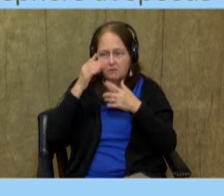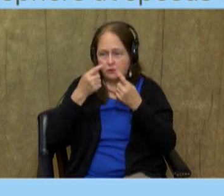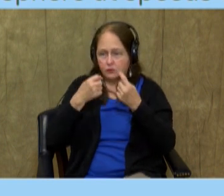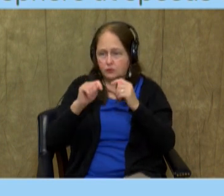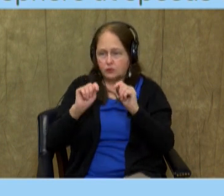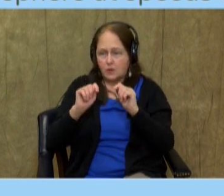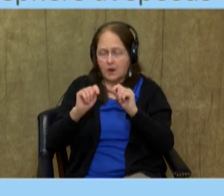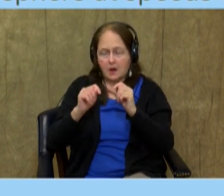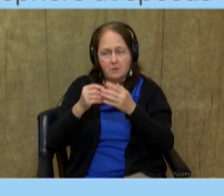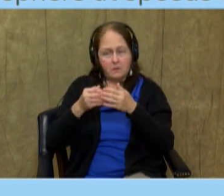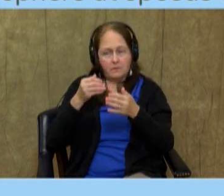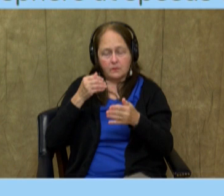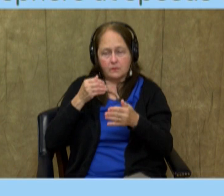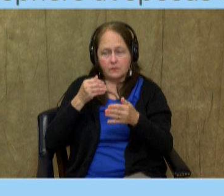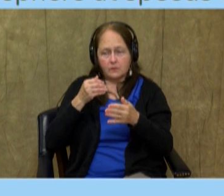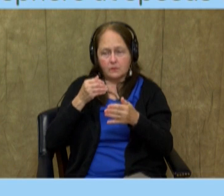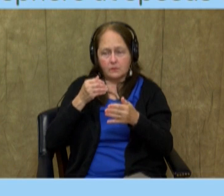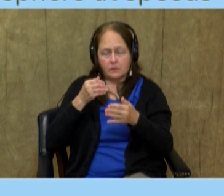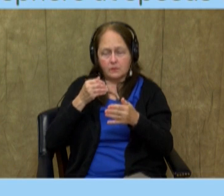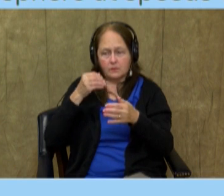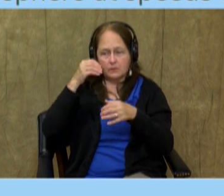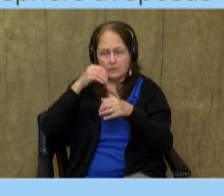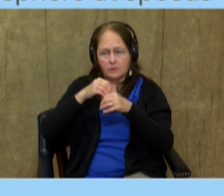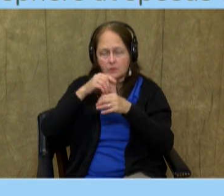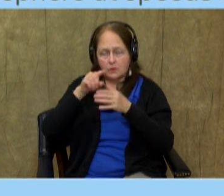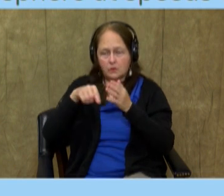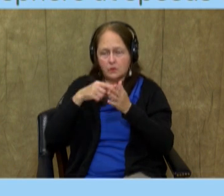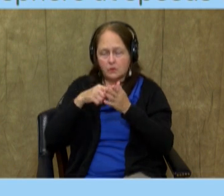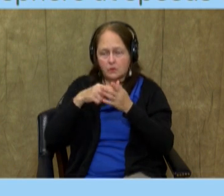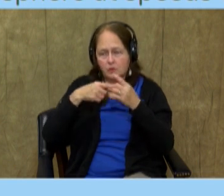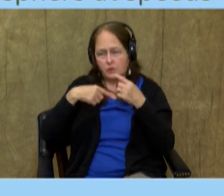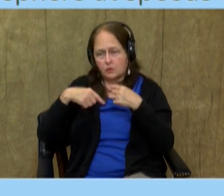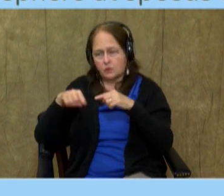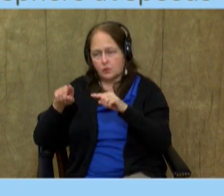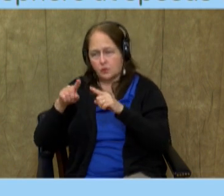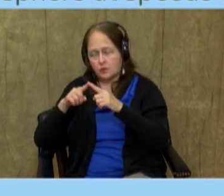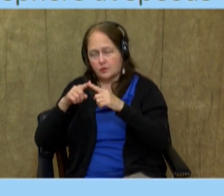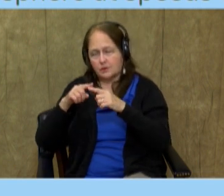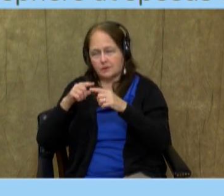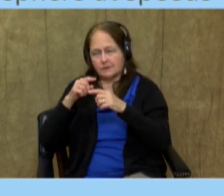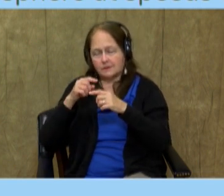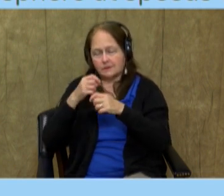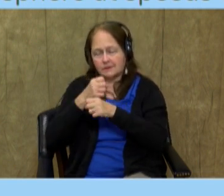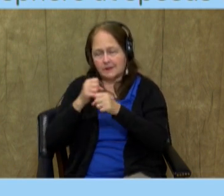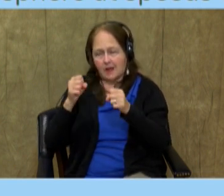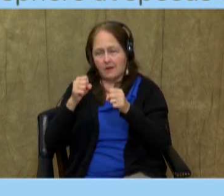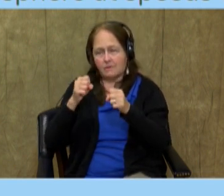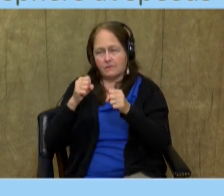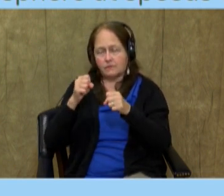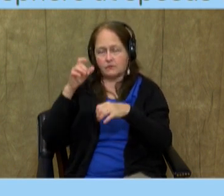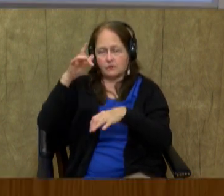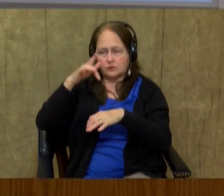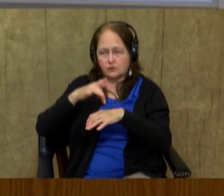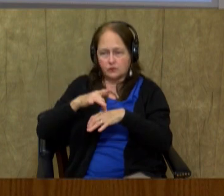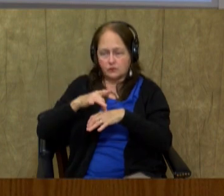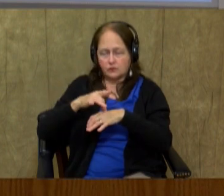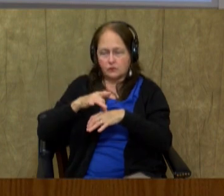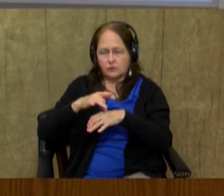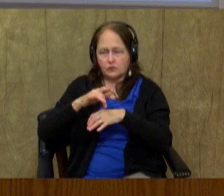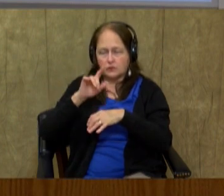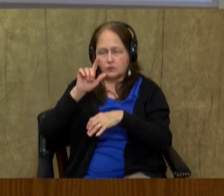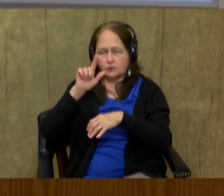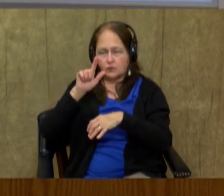an unknown celestial body, and then return it safely to Earth, re-entering the atmosphere at speeds of